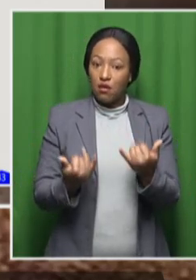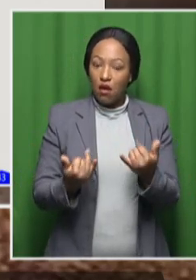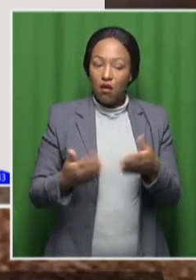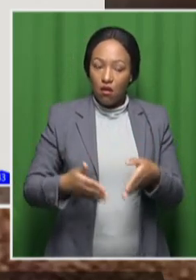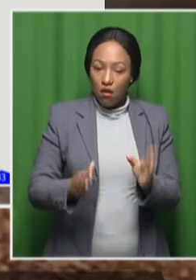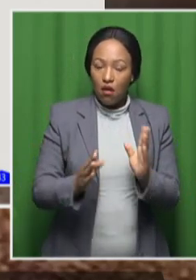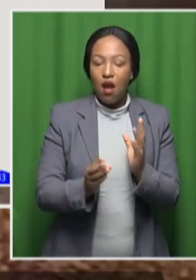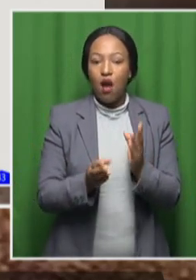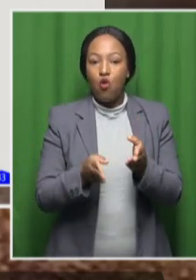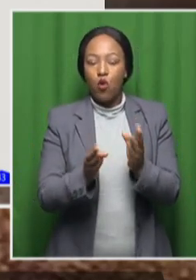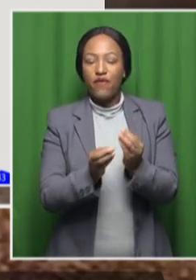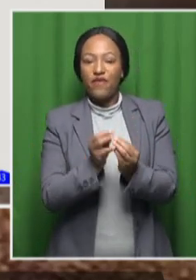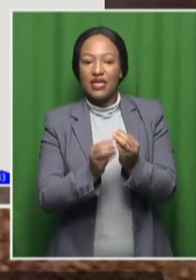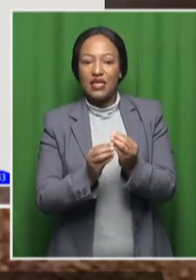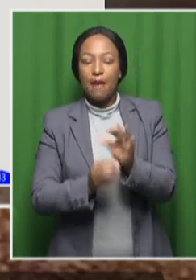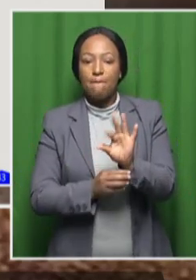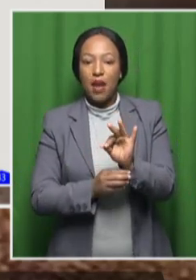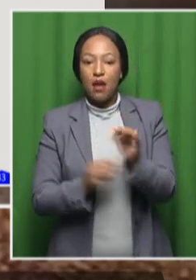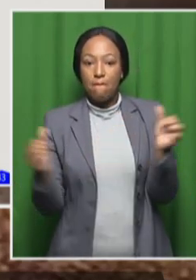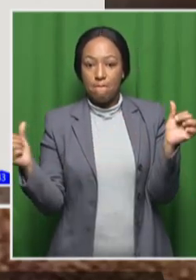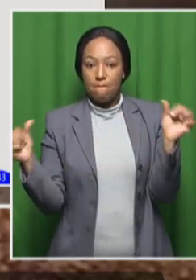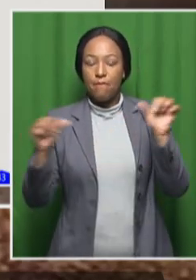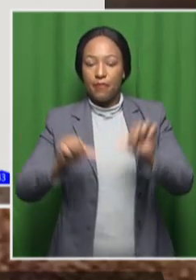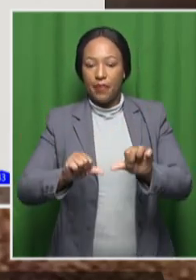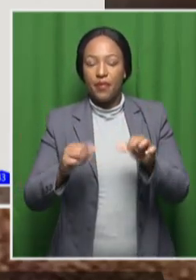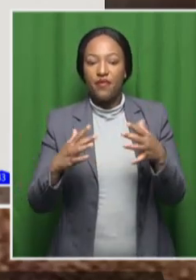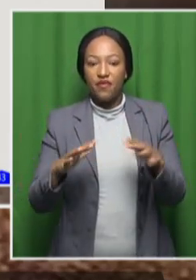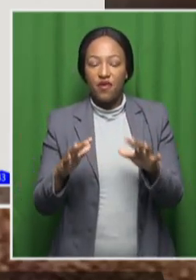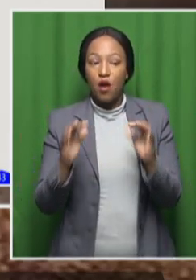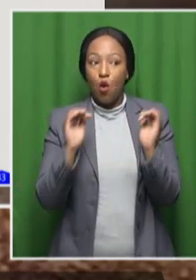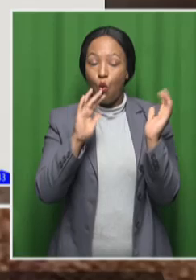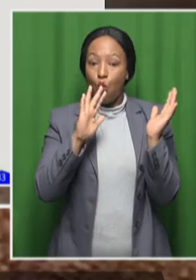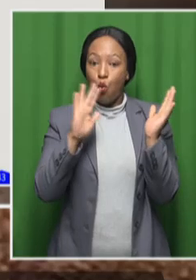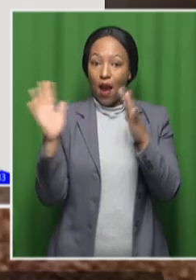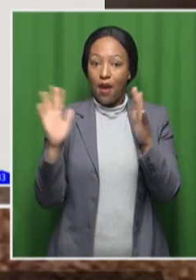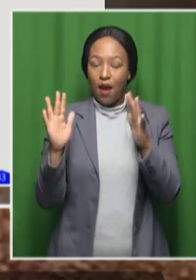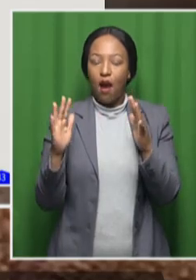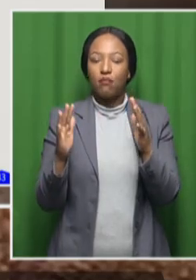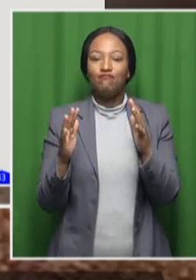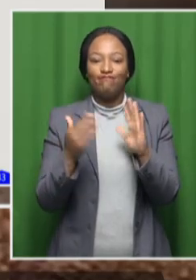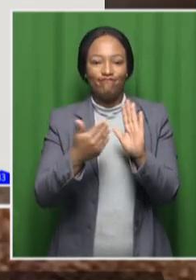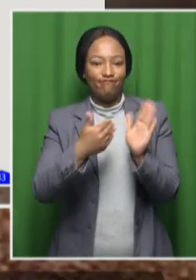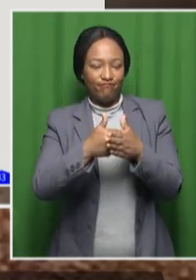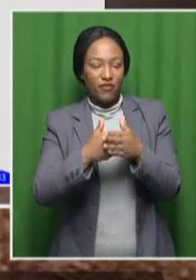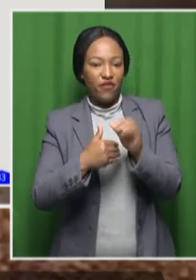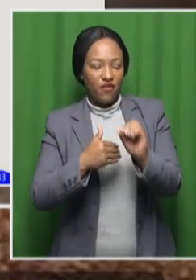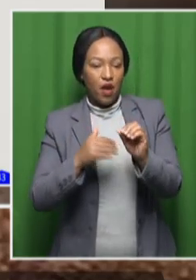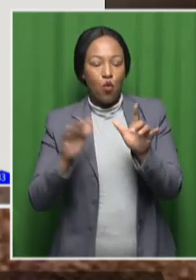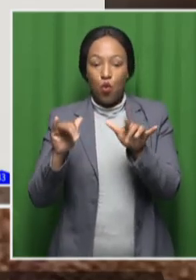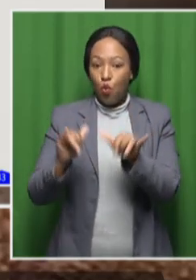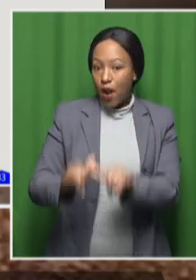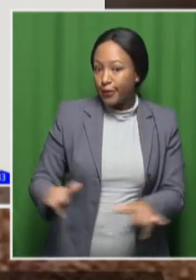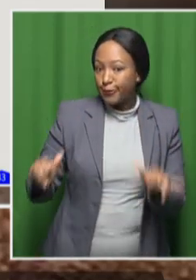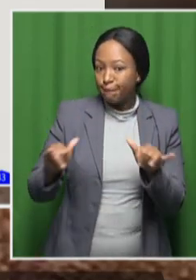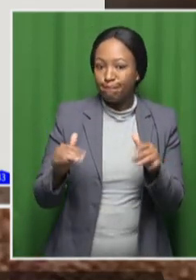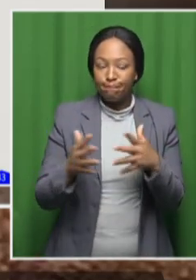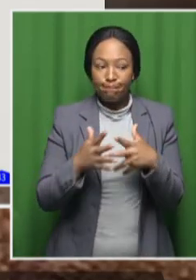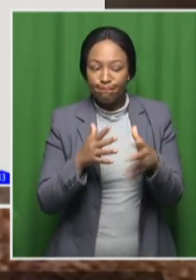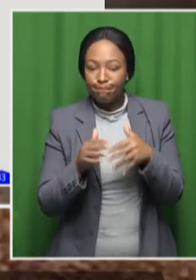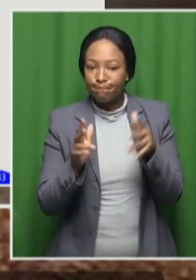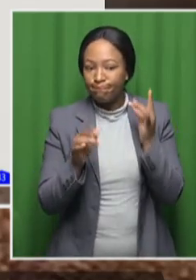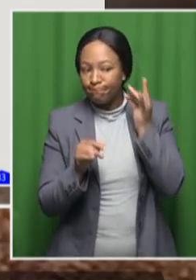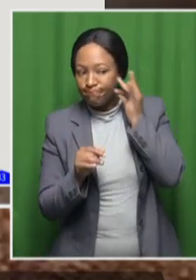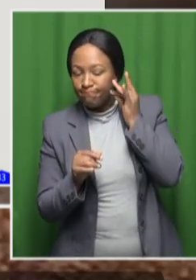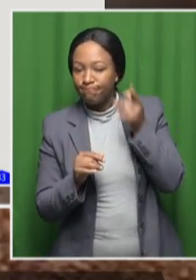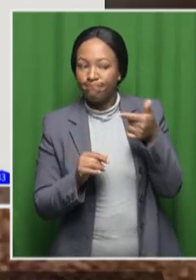on Monday. It's now basically an adverse weather closure, so we're still waiting for any word through from the